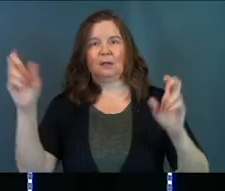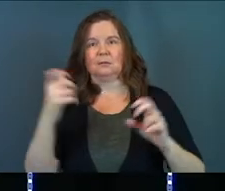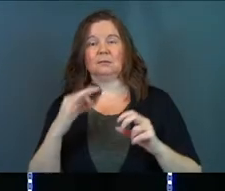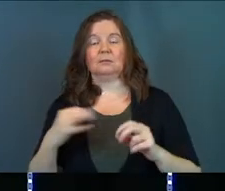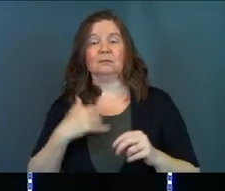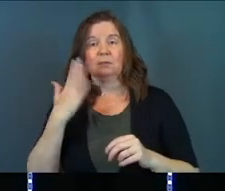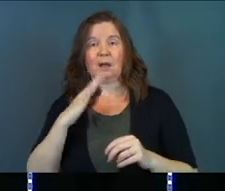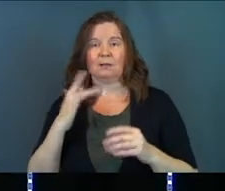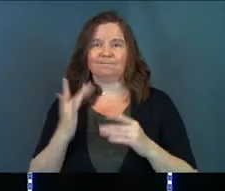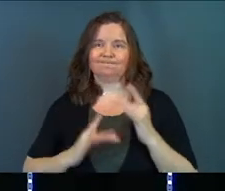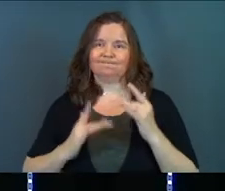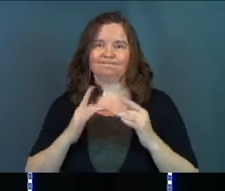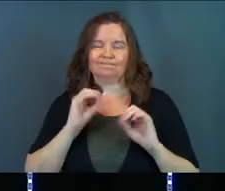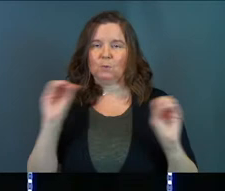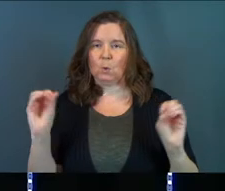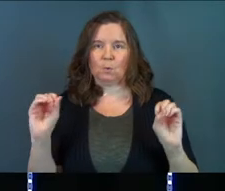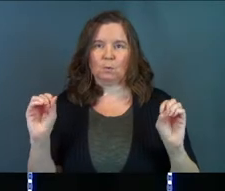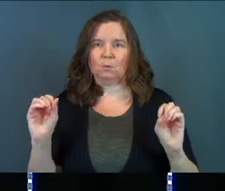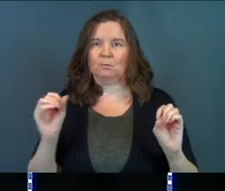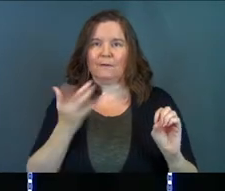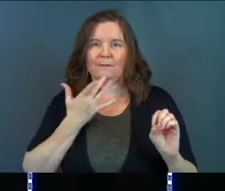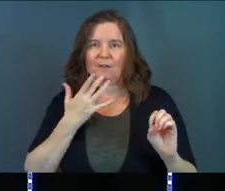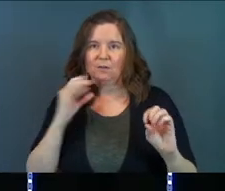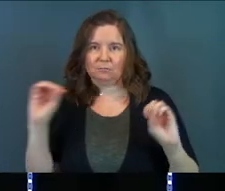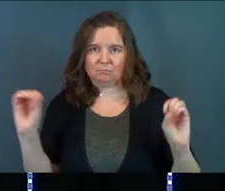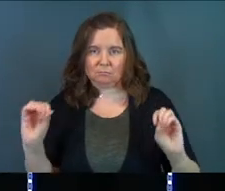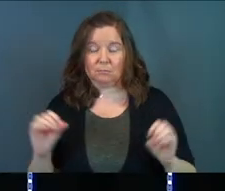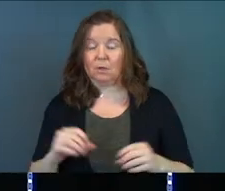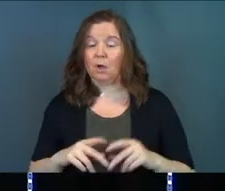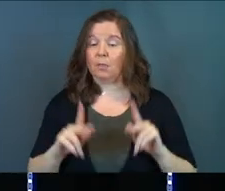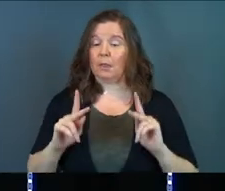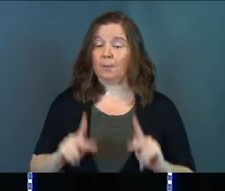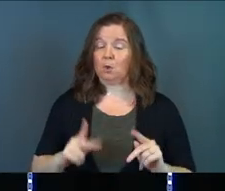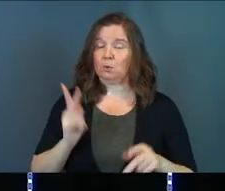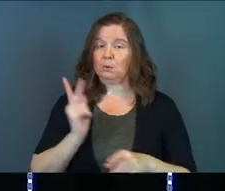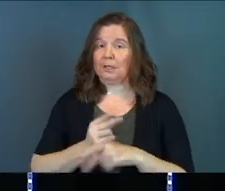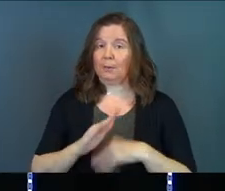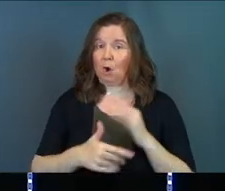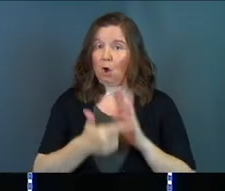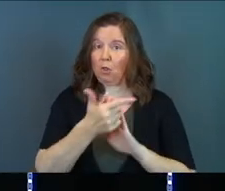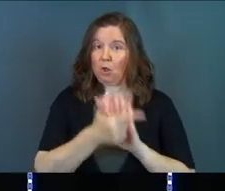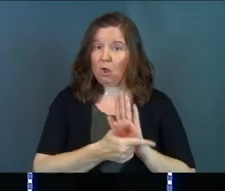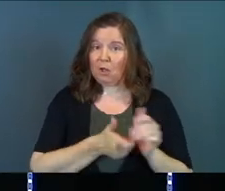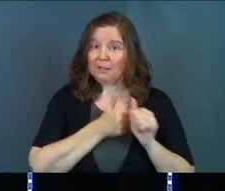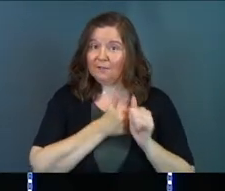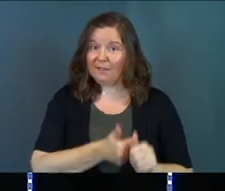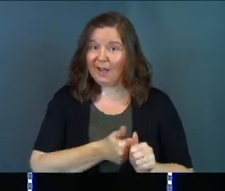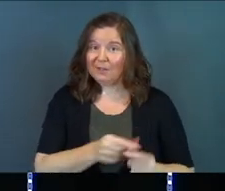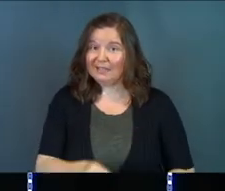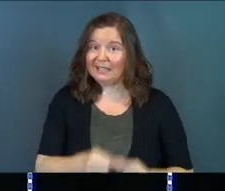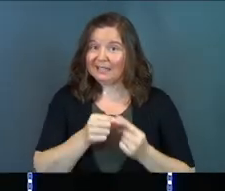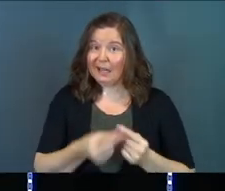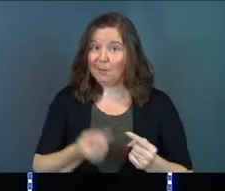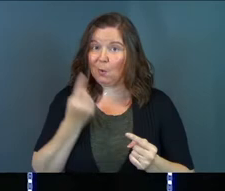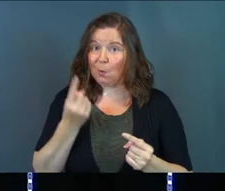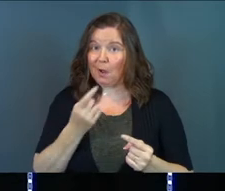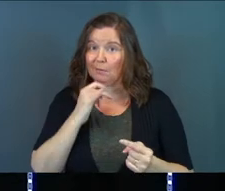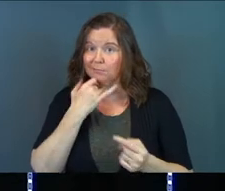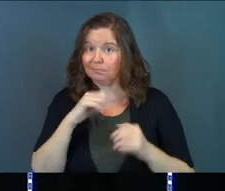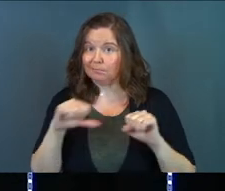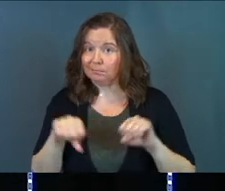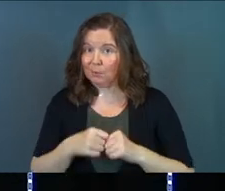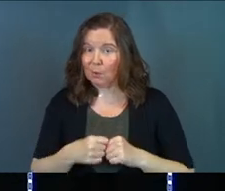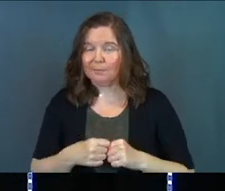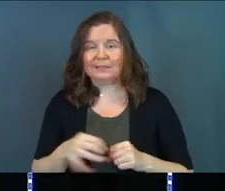of God's lack of favoritism. Now let's finish up. For the person who keeps all the laws except one is as guilty as a person who has